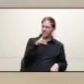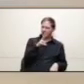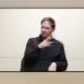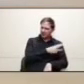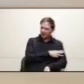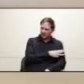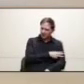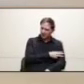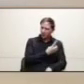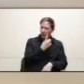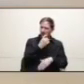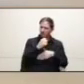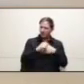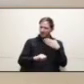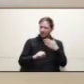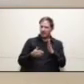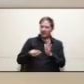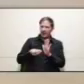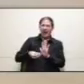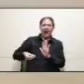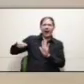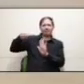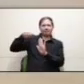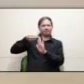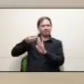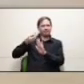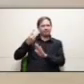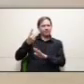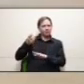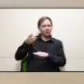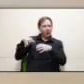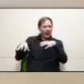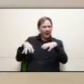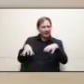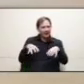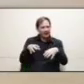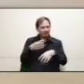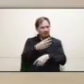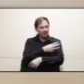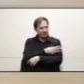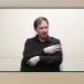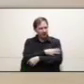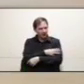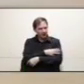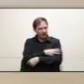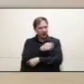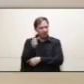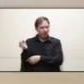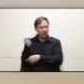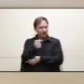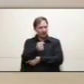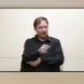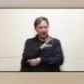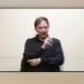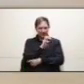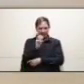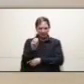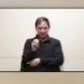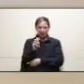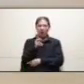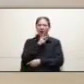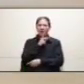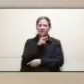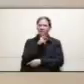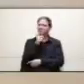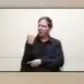later was elevated to acting director corporate and date. He was appointed as acting MM on Friday.